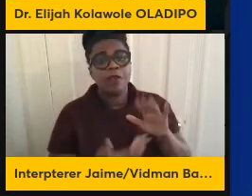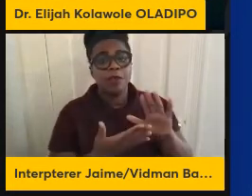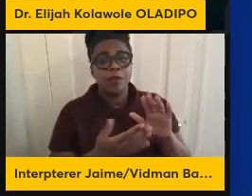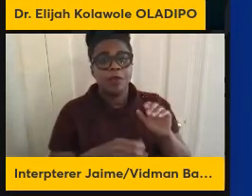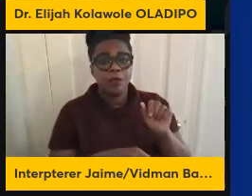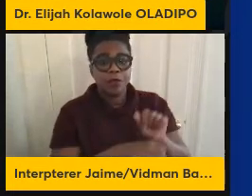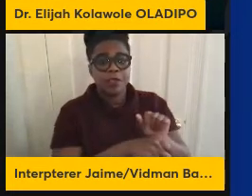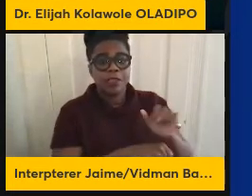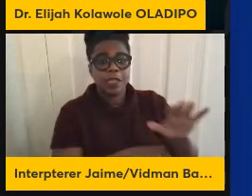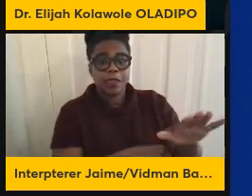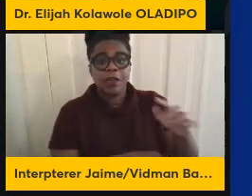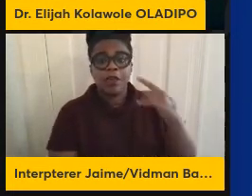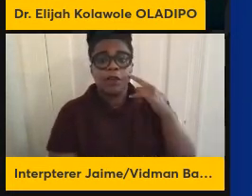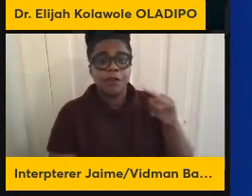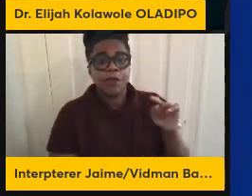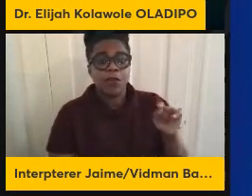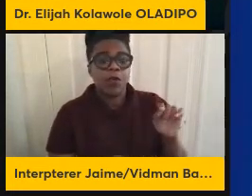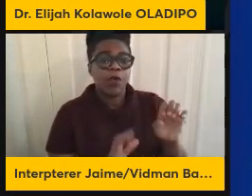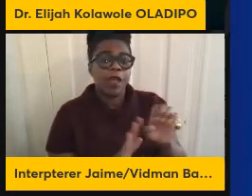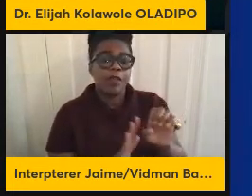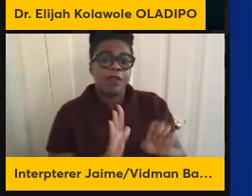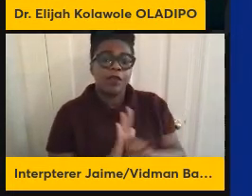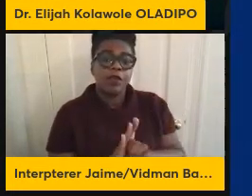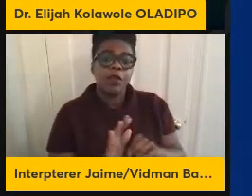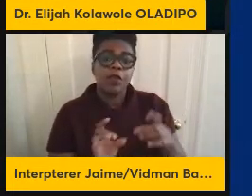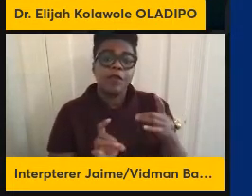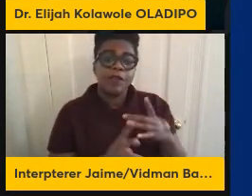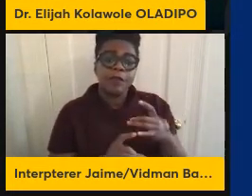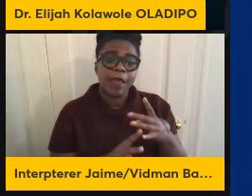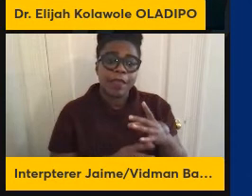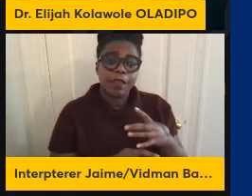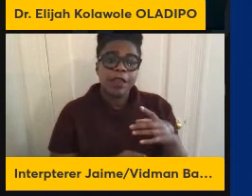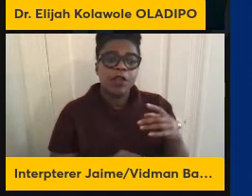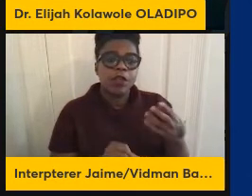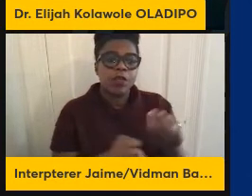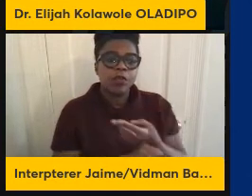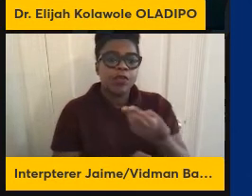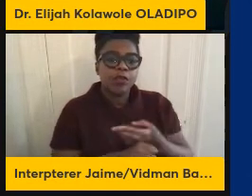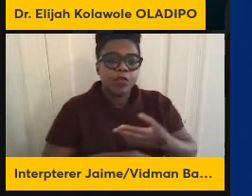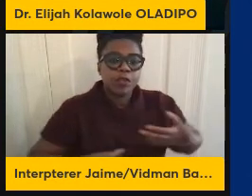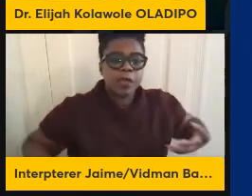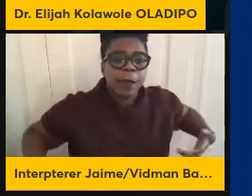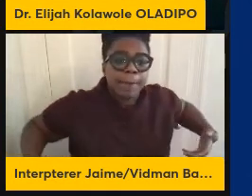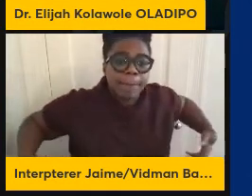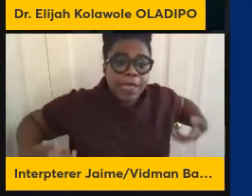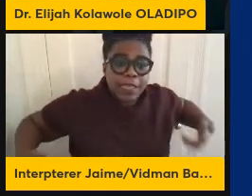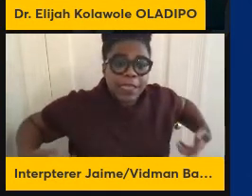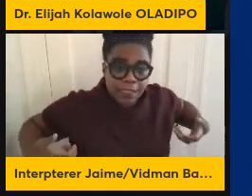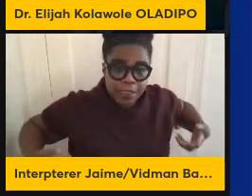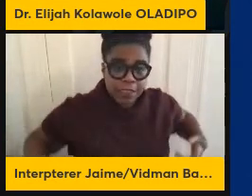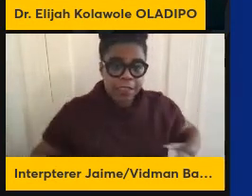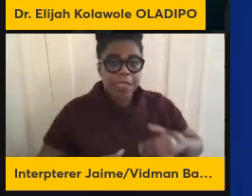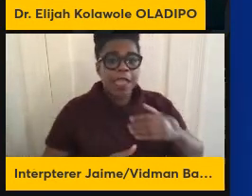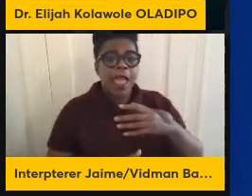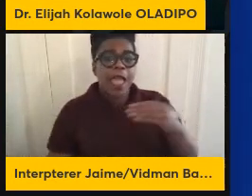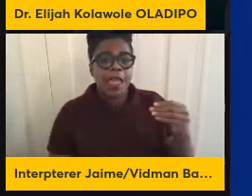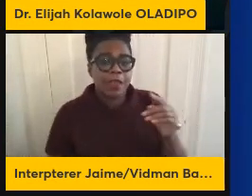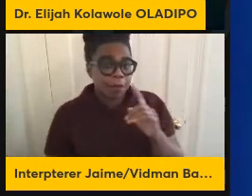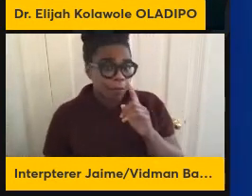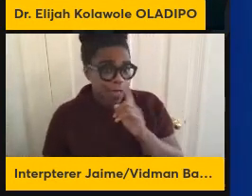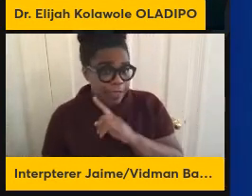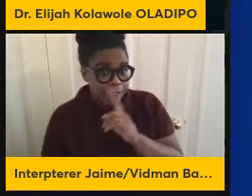ethical approval. We're considering mice and monkeys for a start based on the fund that we have. And the mice